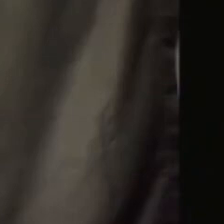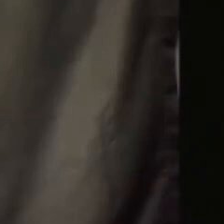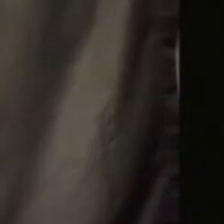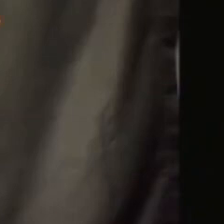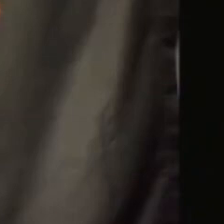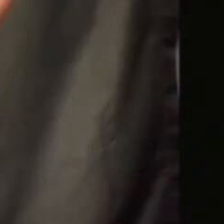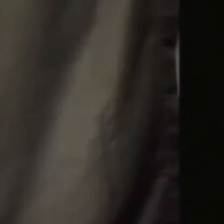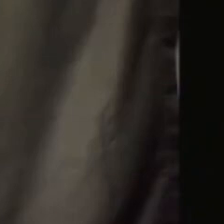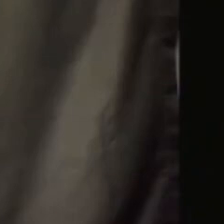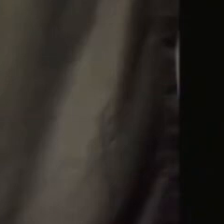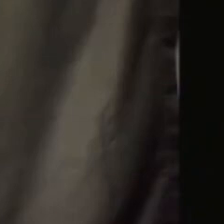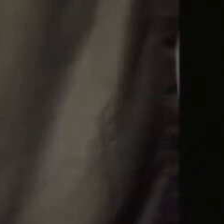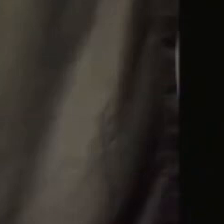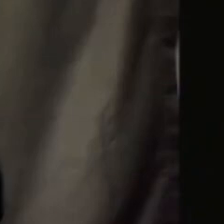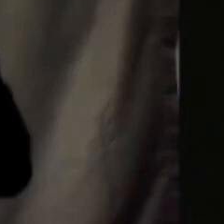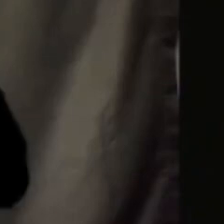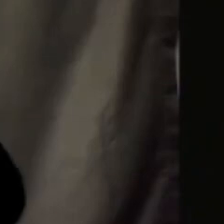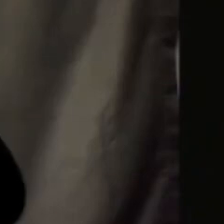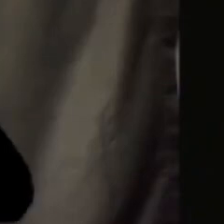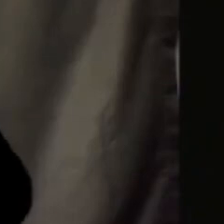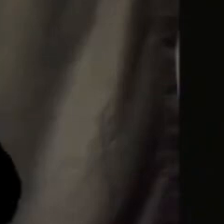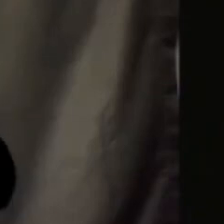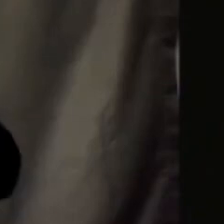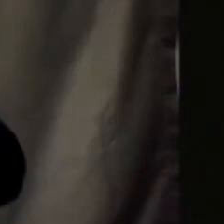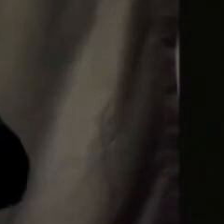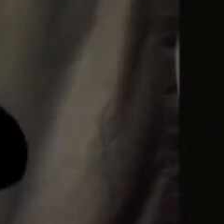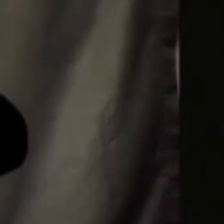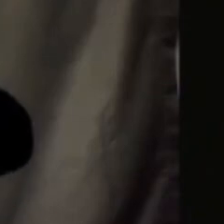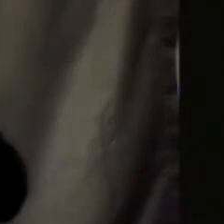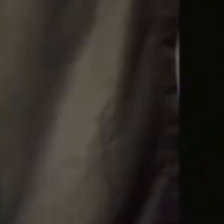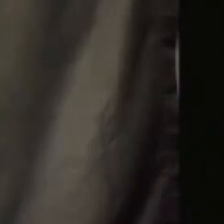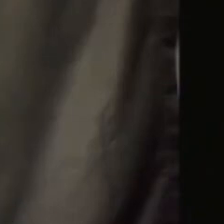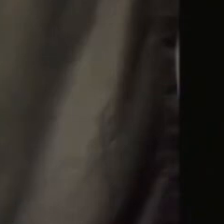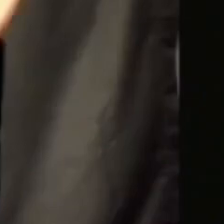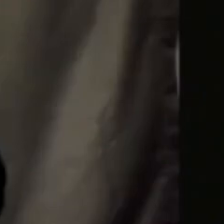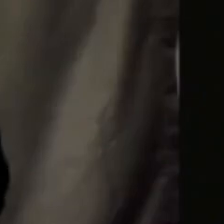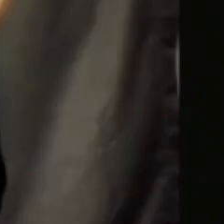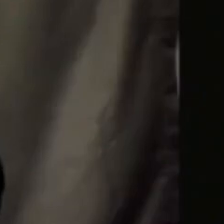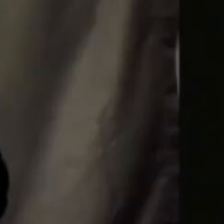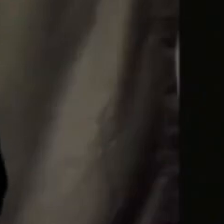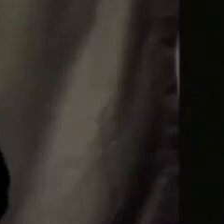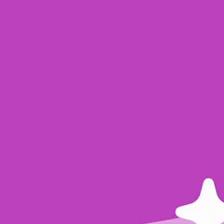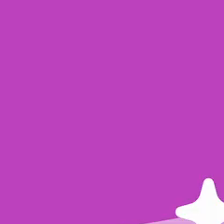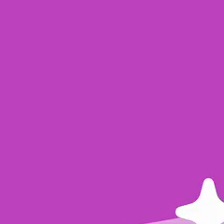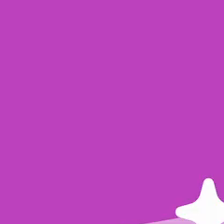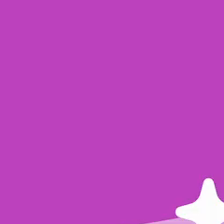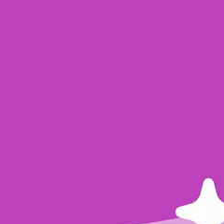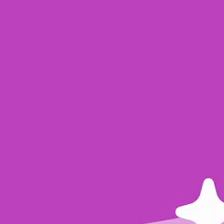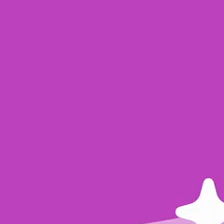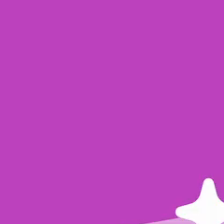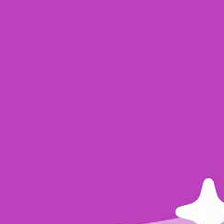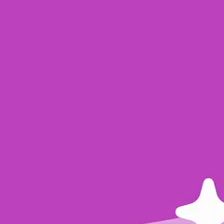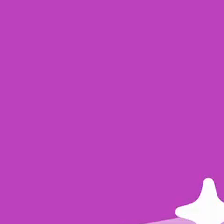wonderful rest of the Scratch conference. Bye, everyone. Thanks. Bye.